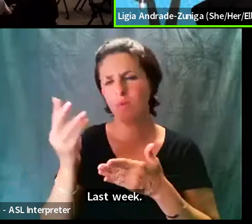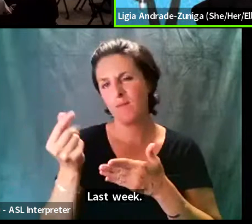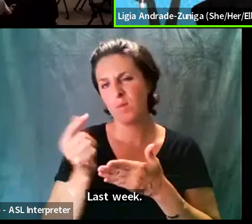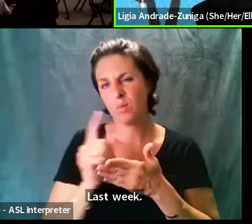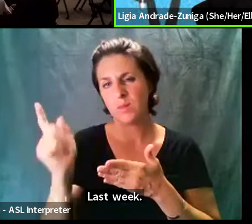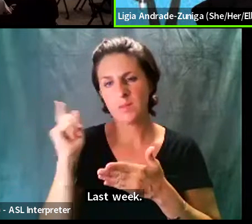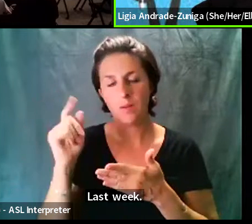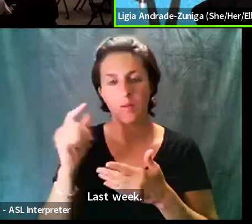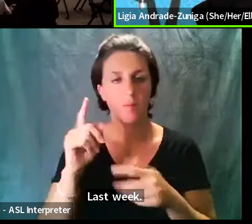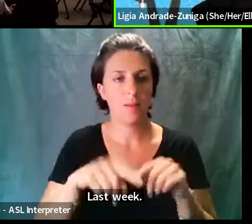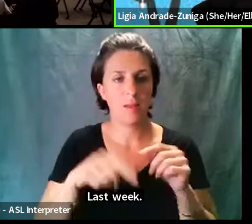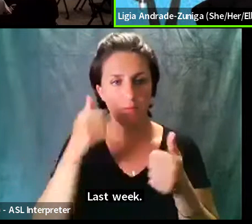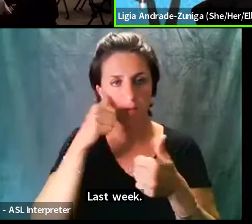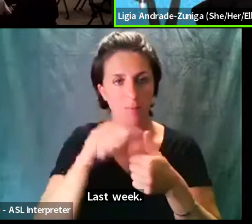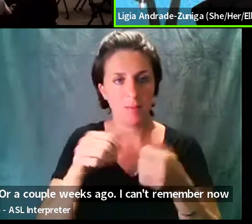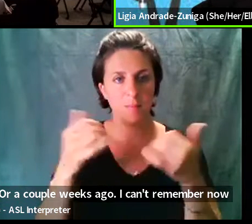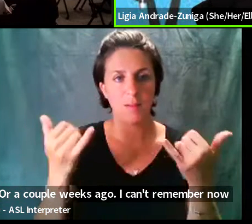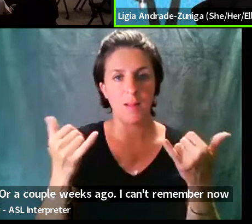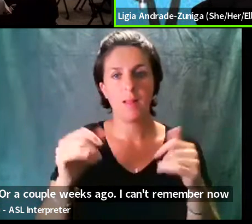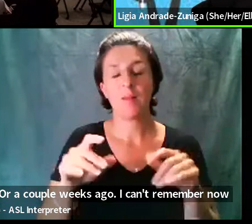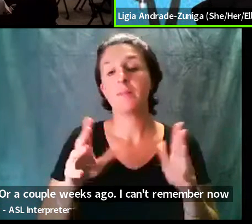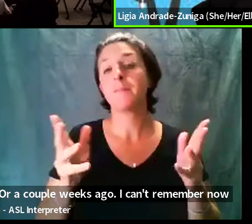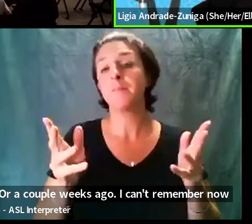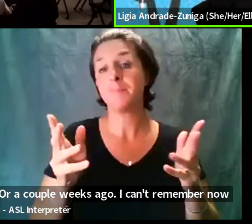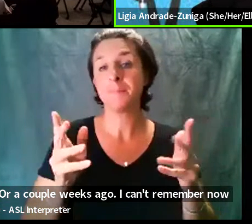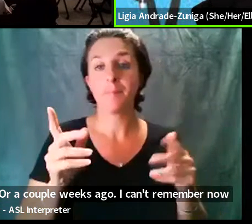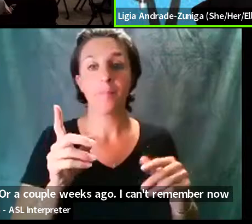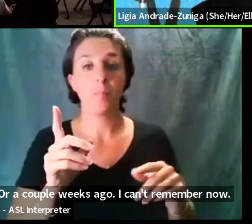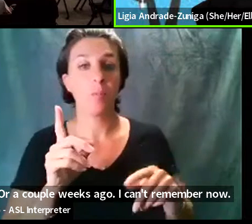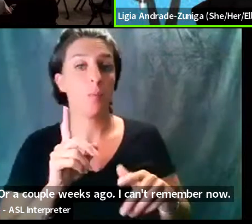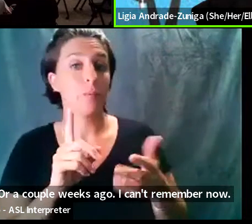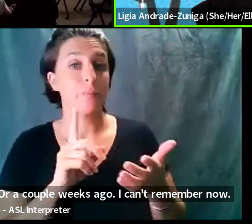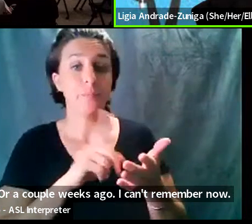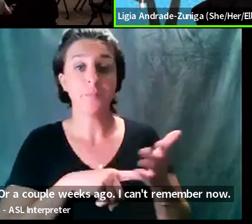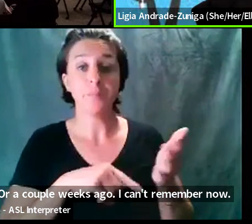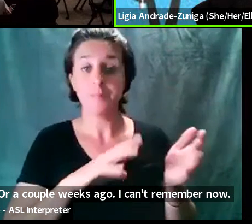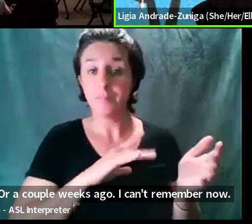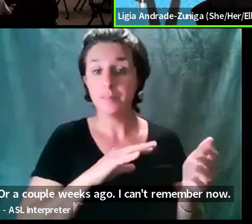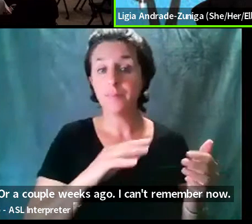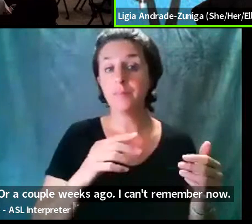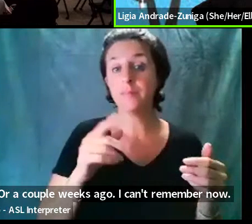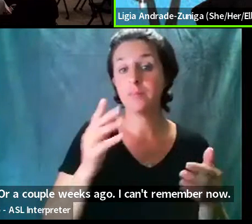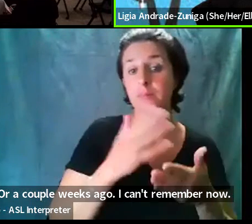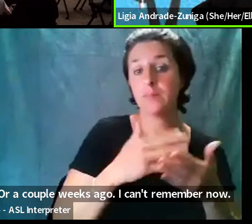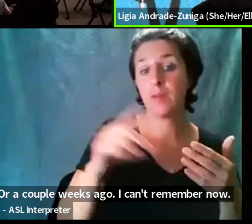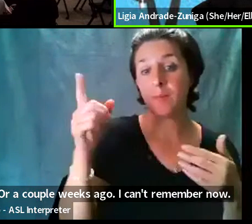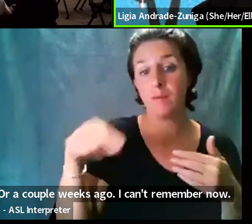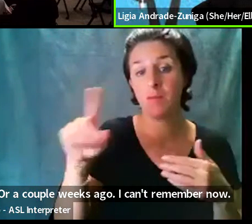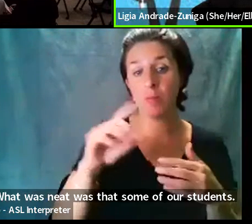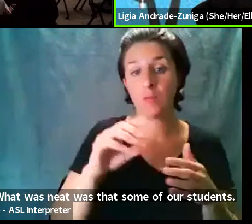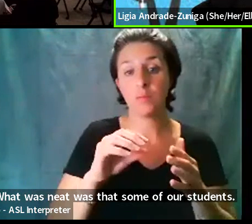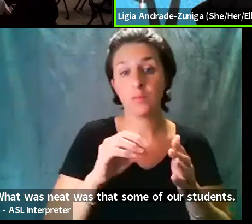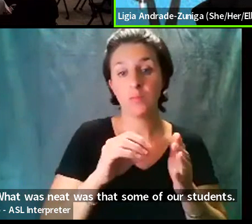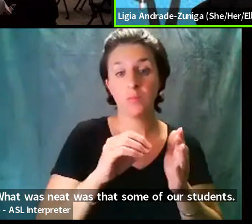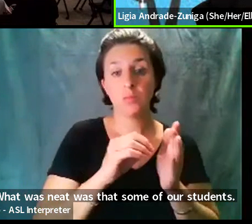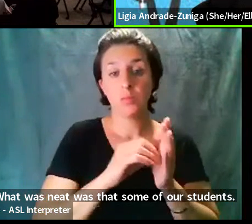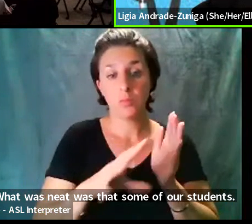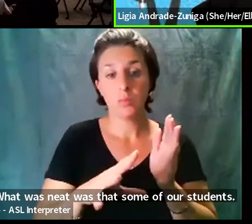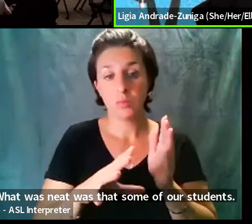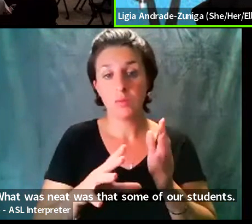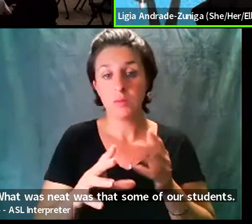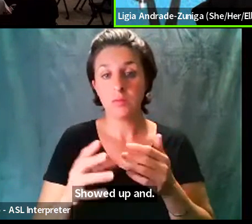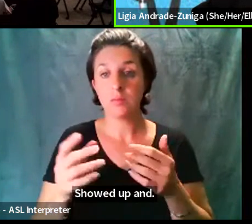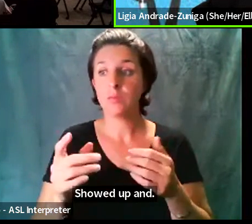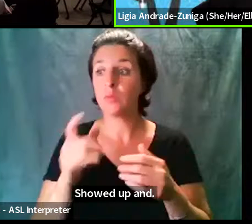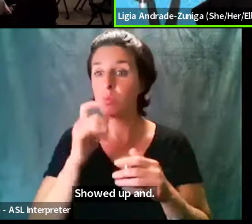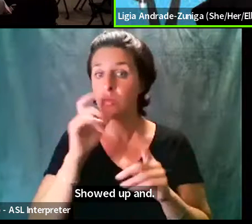remember now. What was neat was that some of our students showed up and are participating now, and we